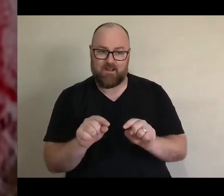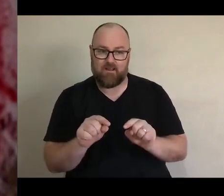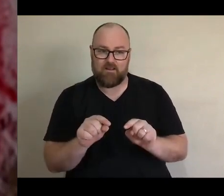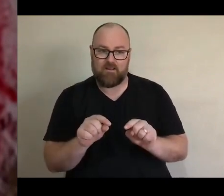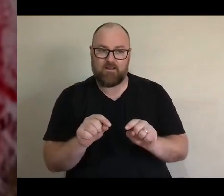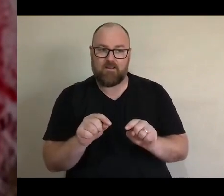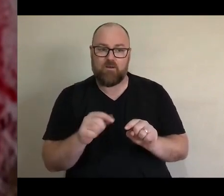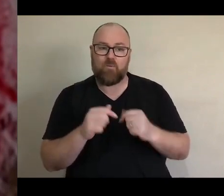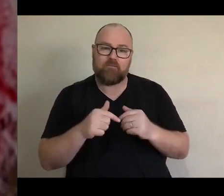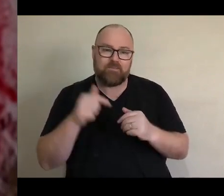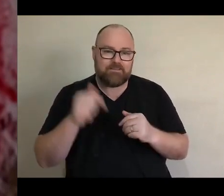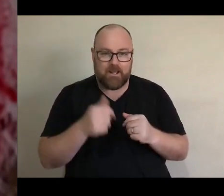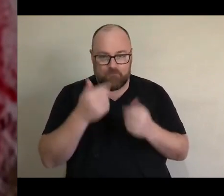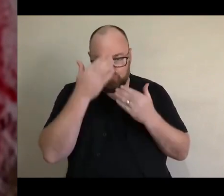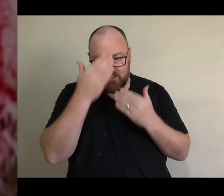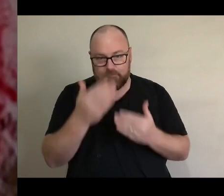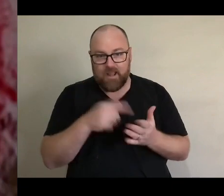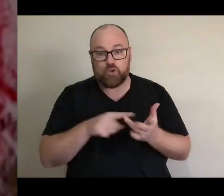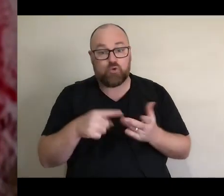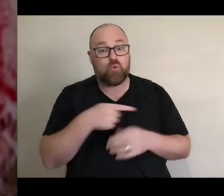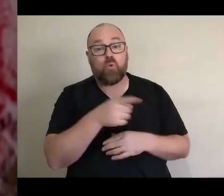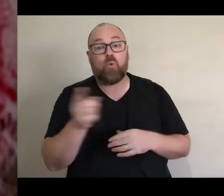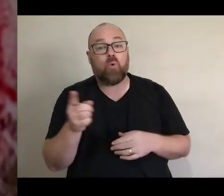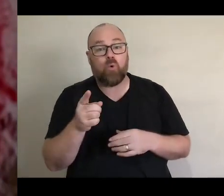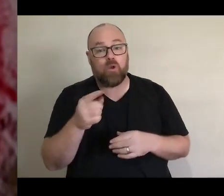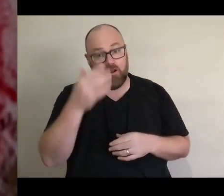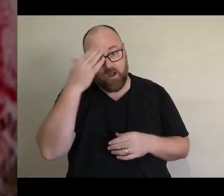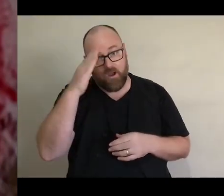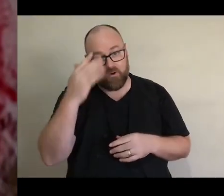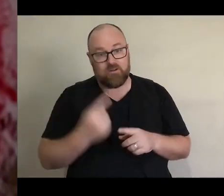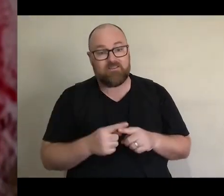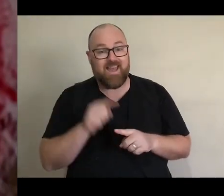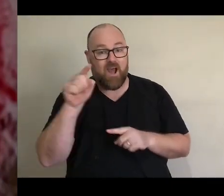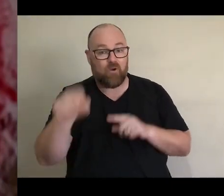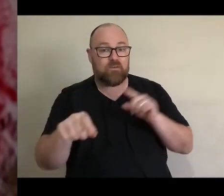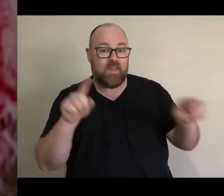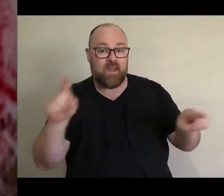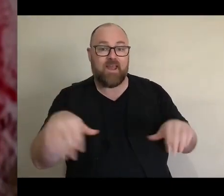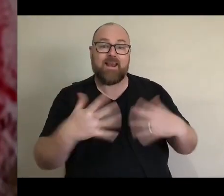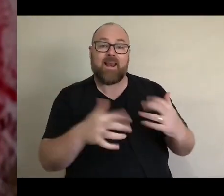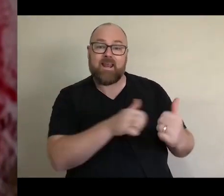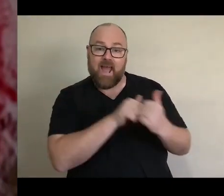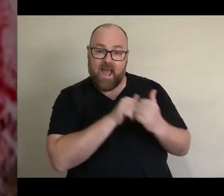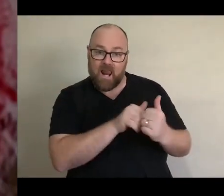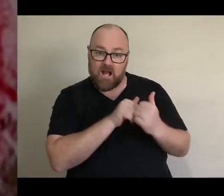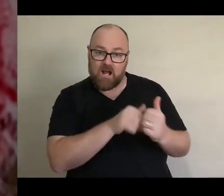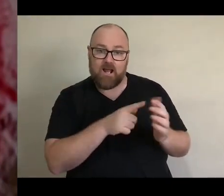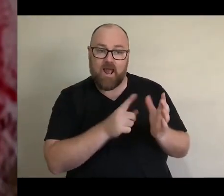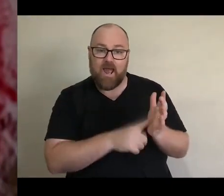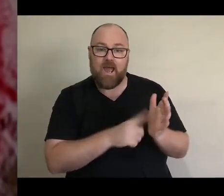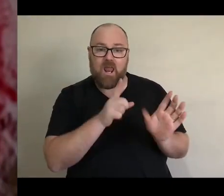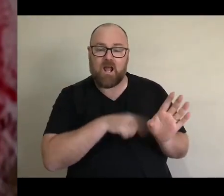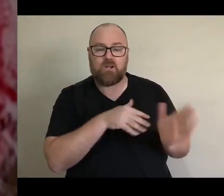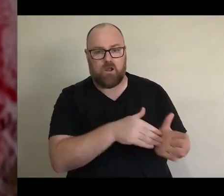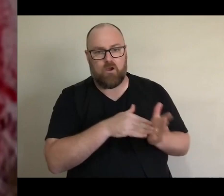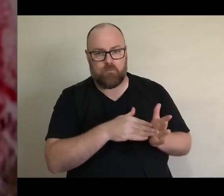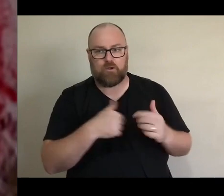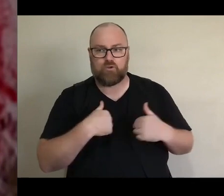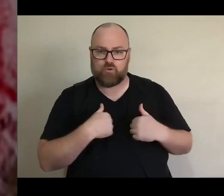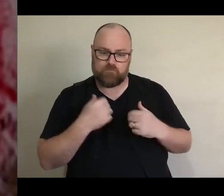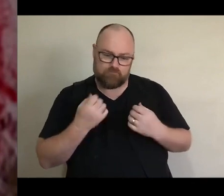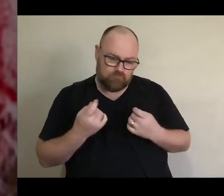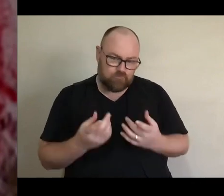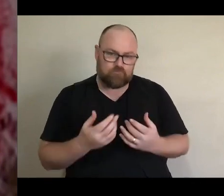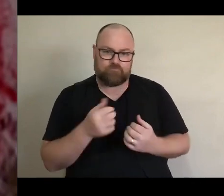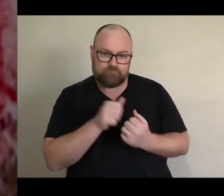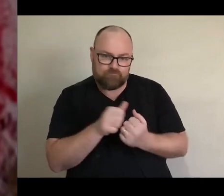there and all of our allies who are helping us future ready our culture. I was so overwhelmed with the Māori presentation